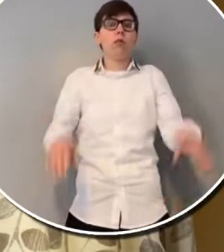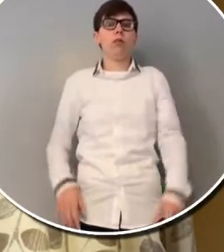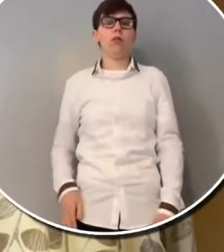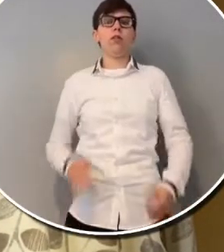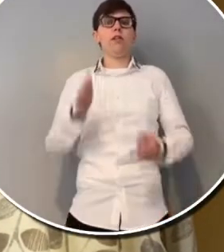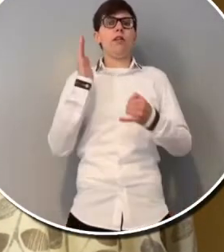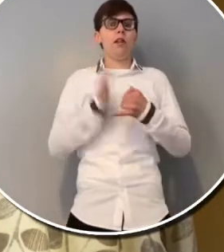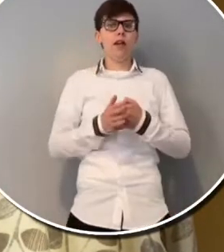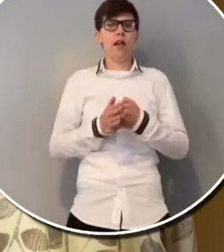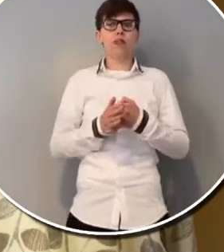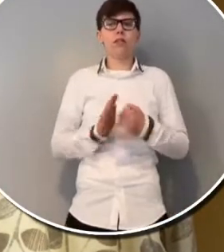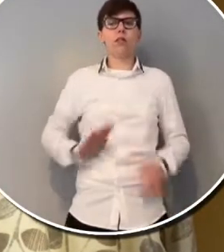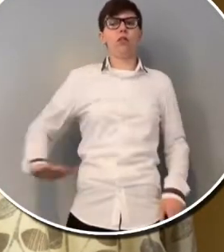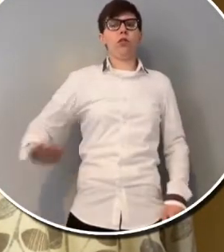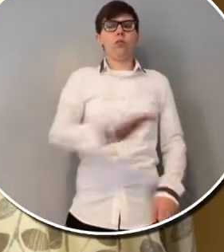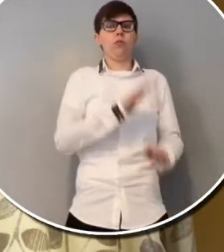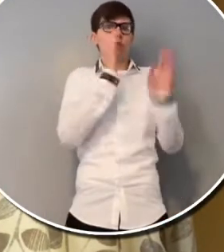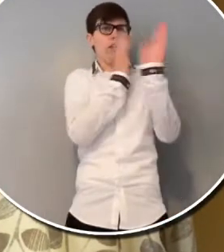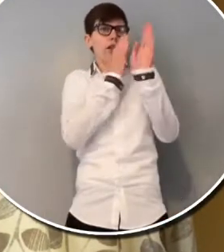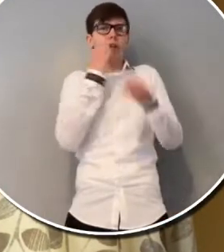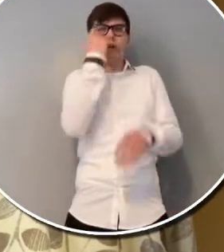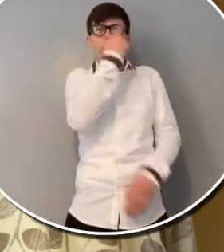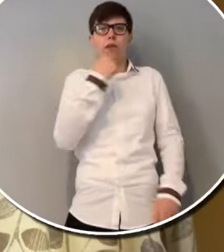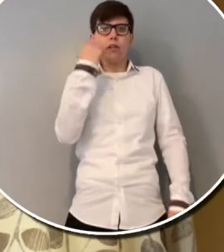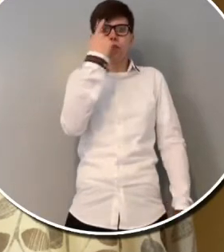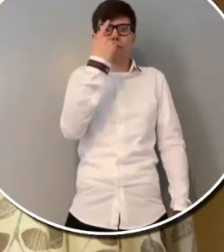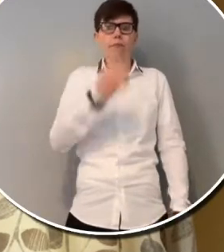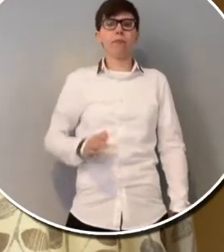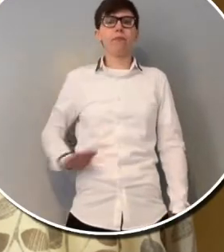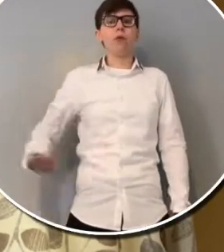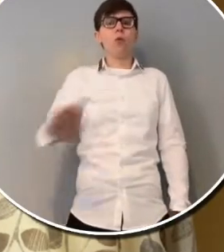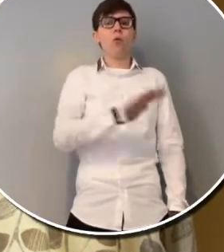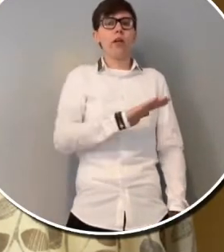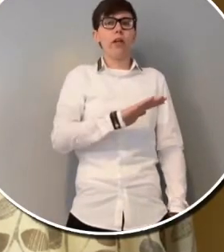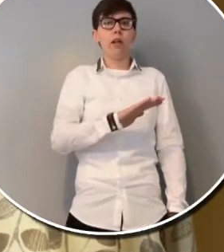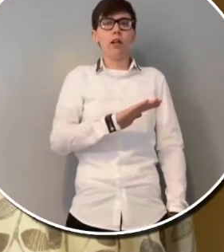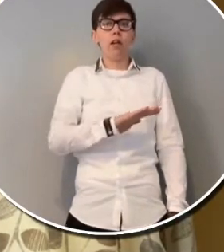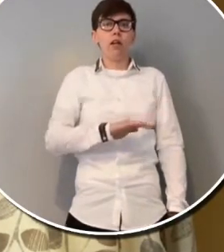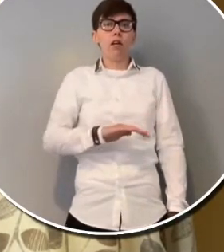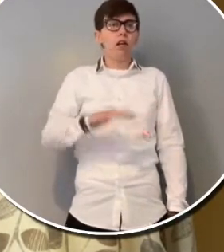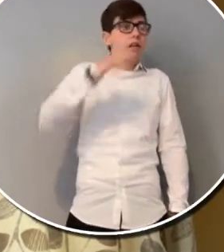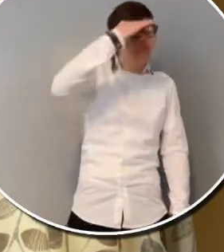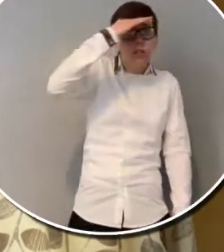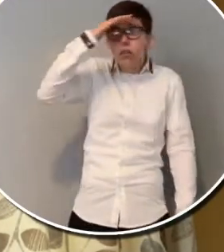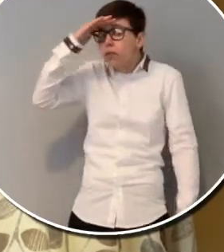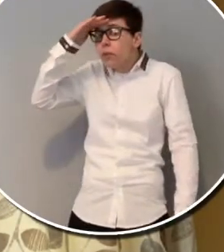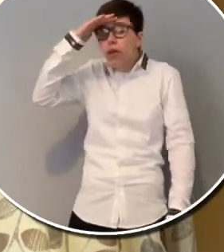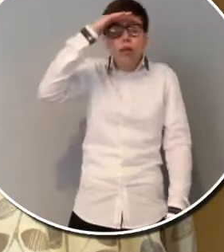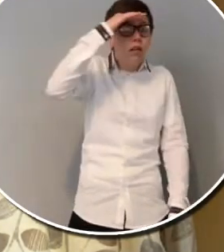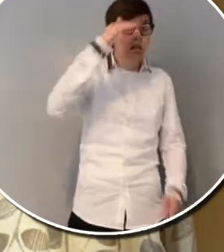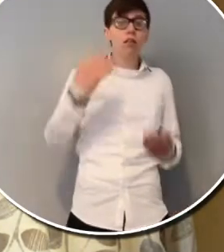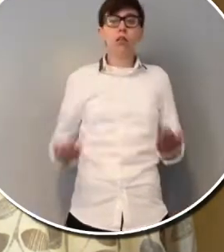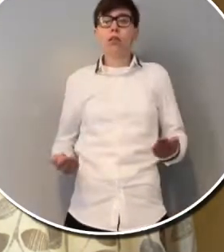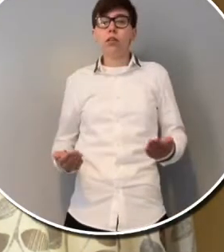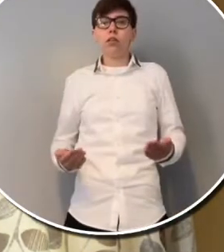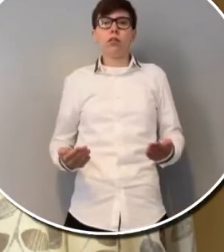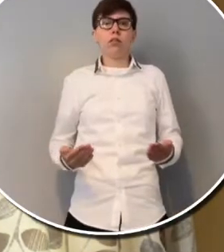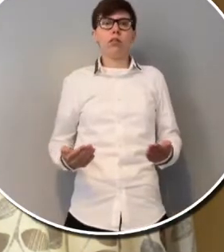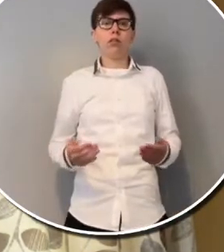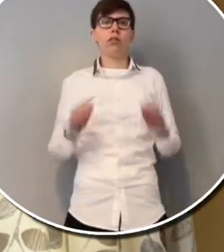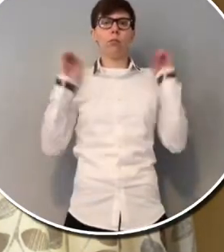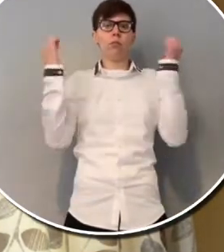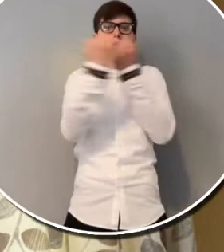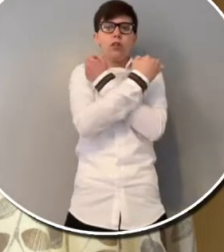for this one. We're going to pop it on our heads. And then we're going to pull it off and say boo at the end. Are we ready? Hide your face from